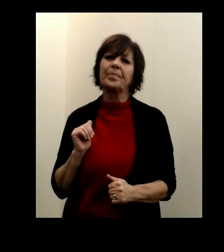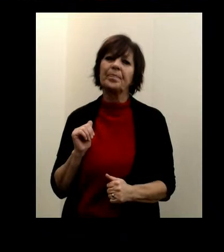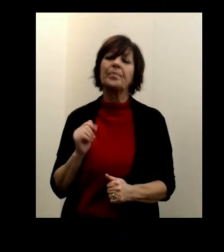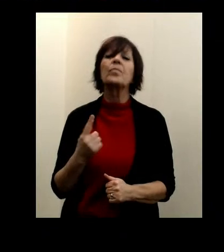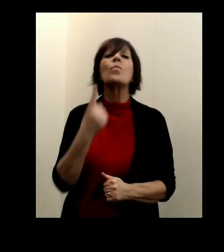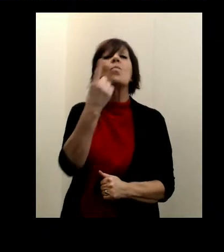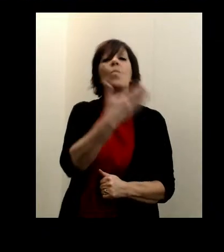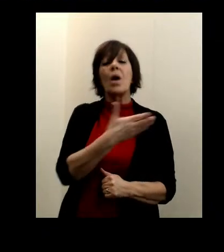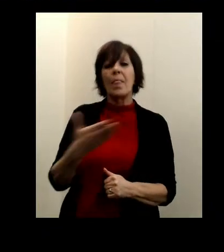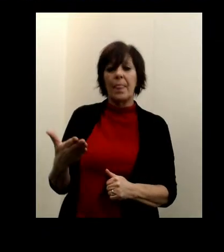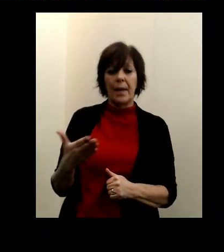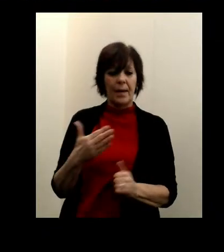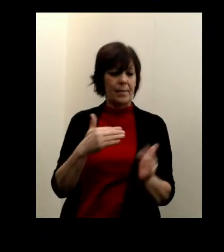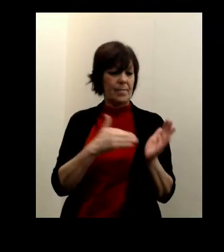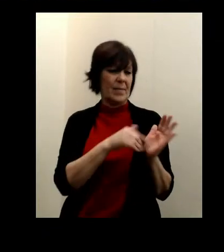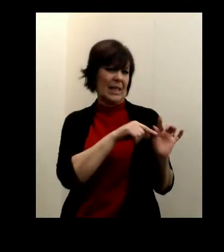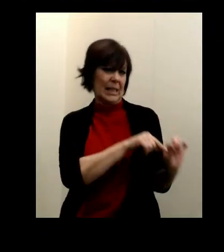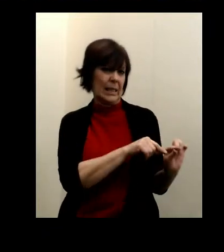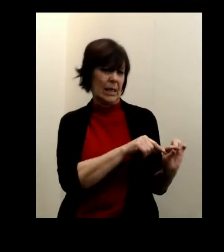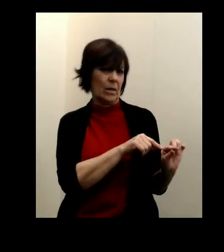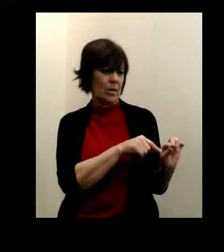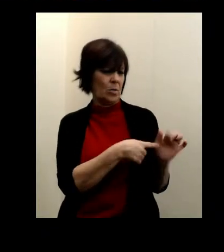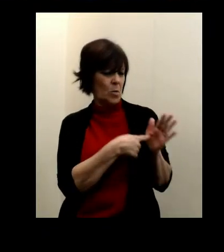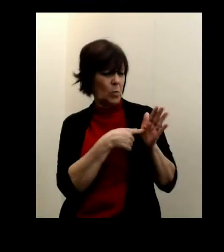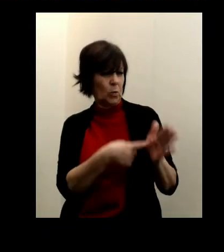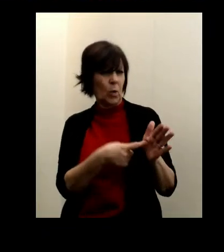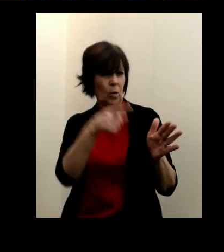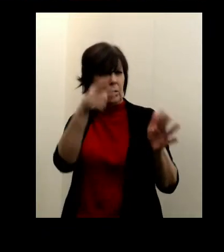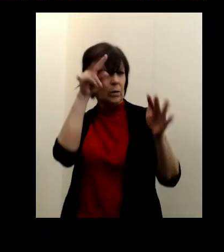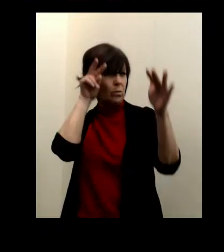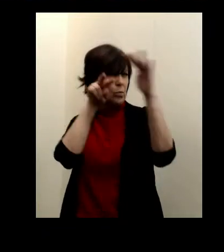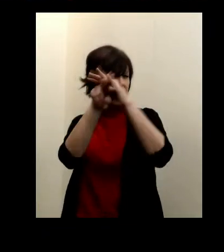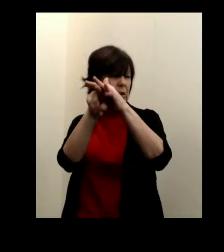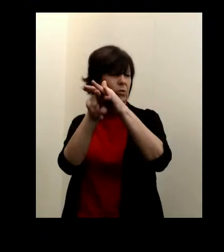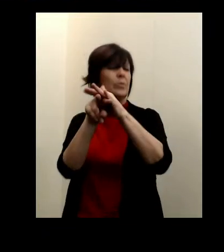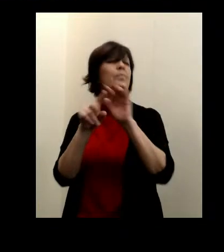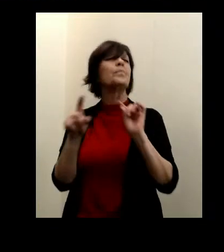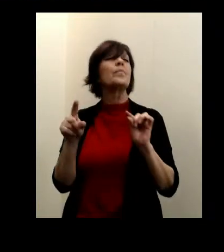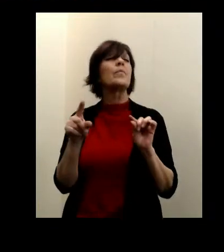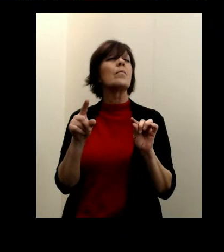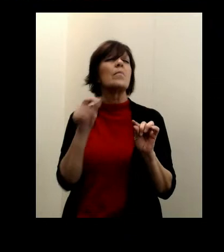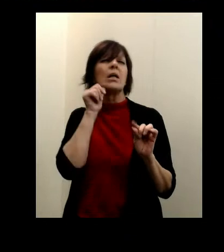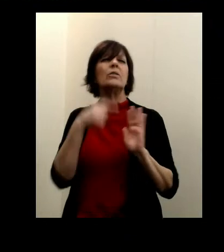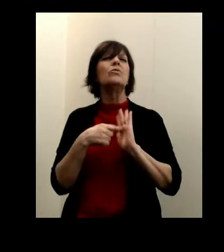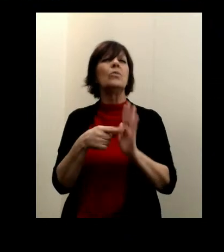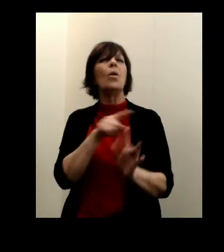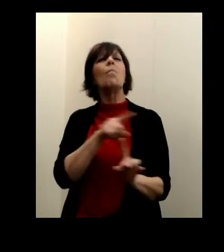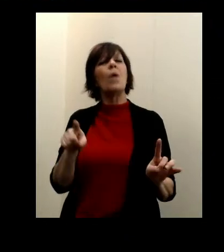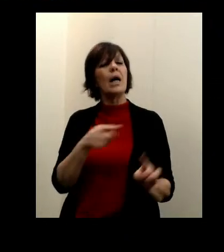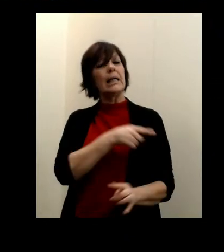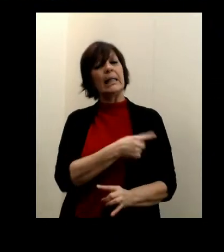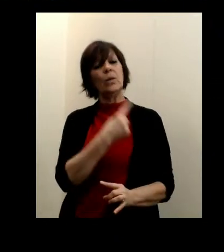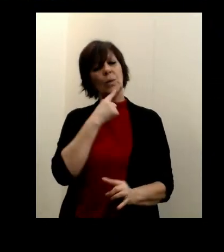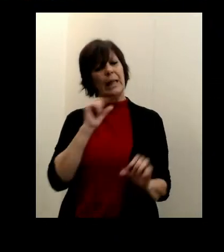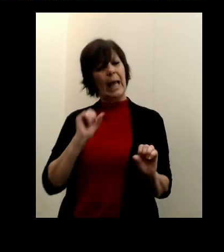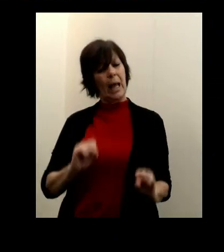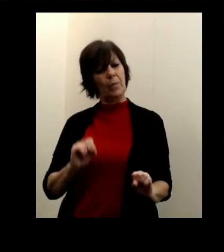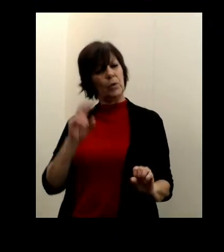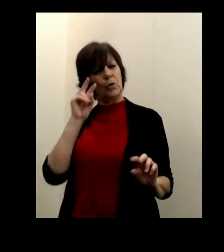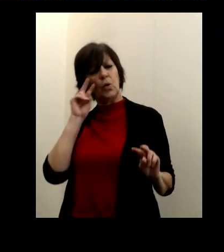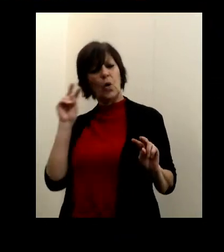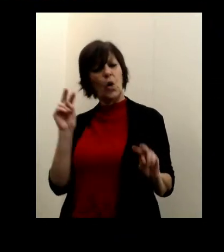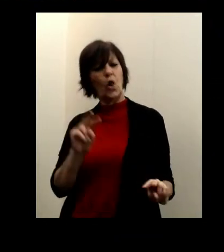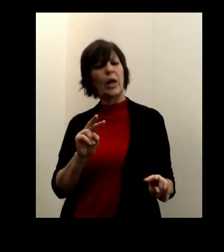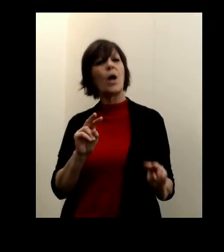One thing that Dr. Winkelstein did show in his model that I didn't show a picture of is that Dr. Winkelstein was able to look at